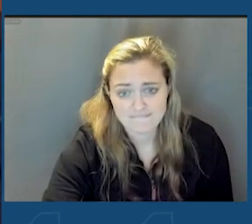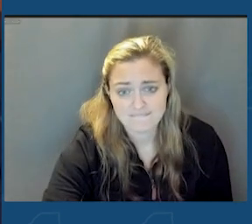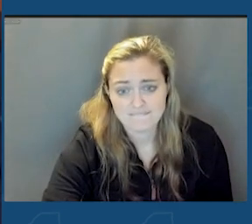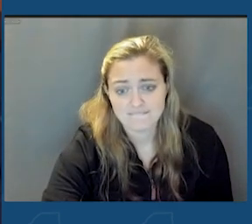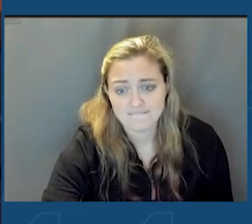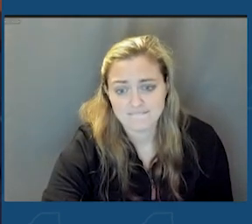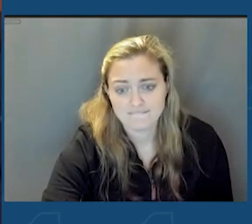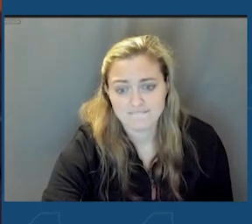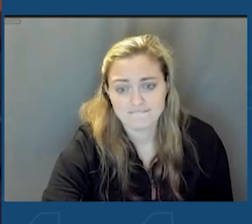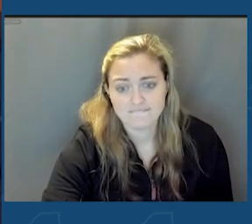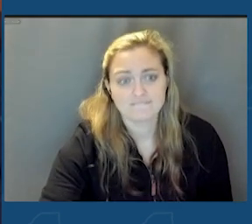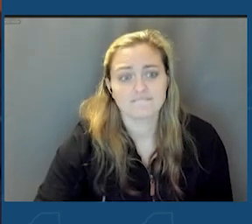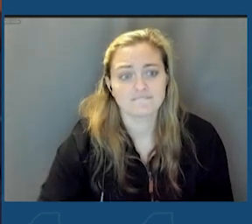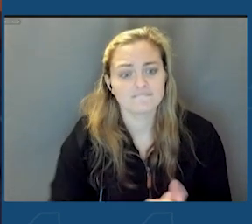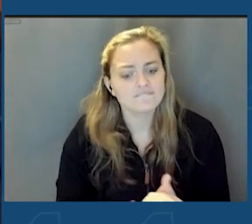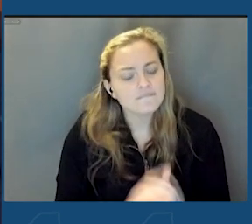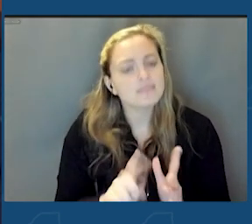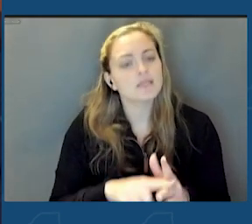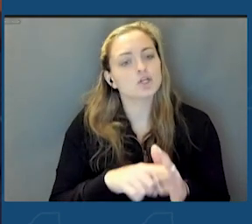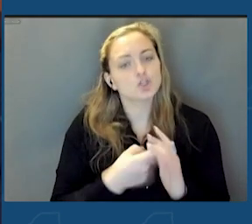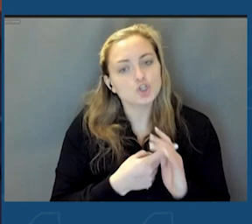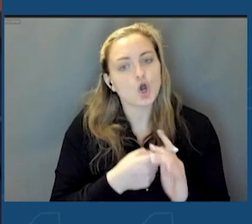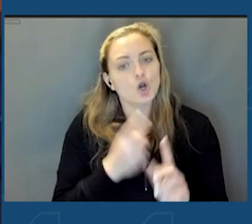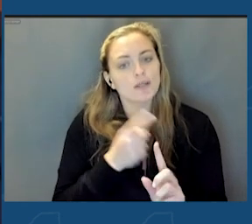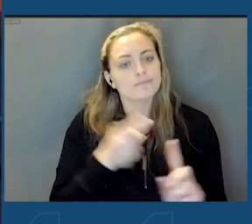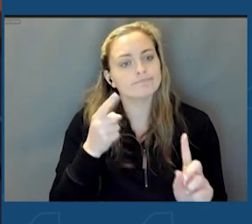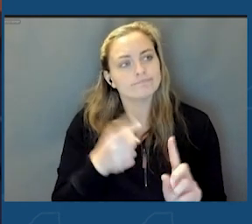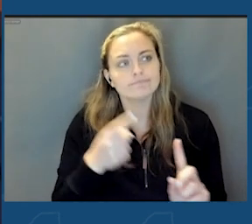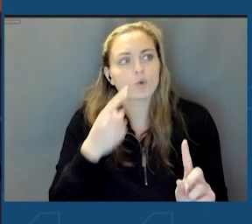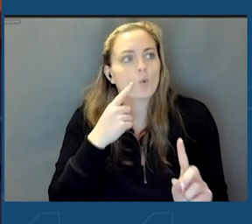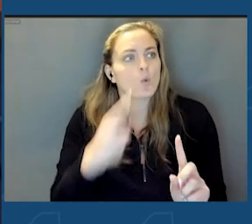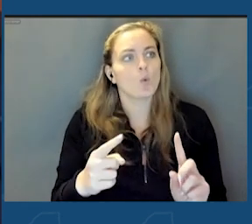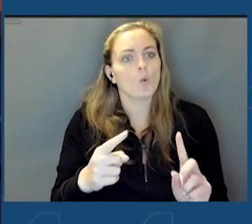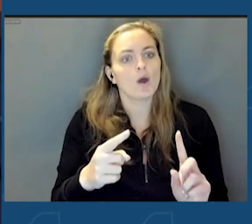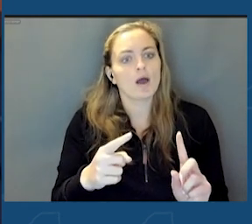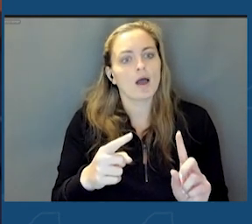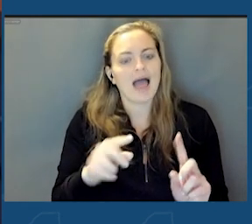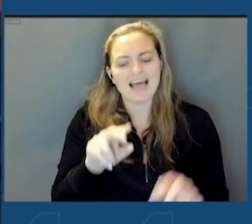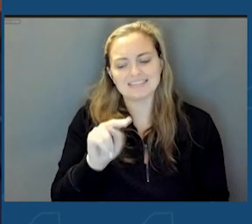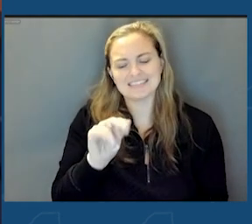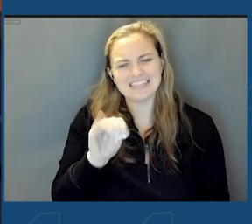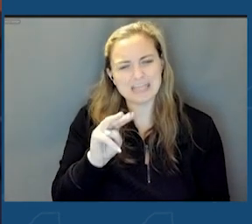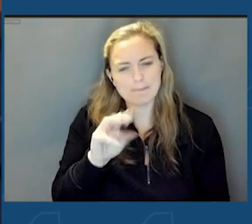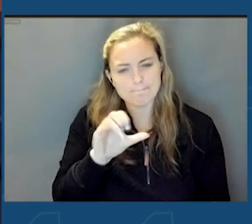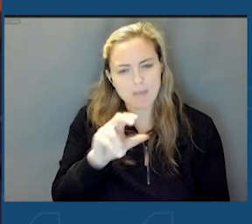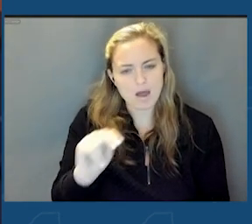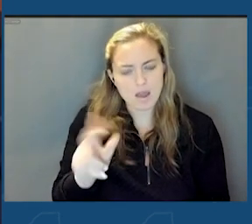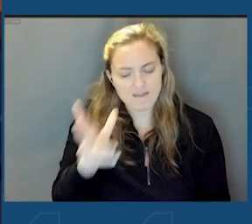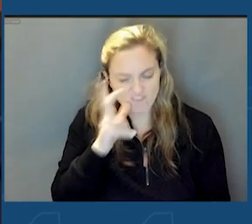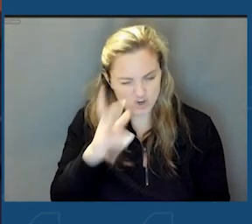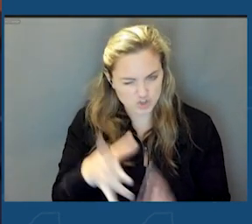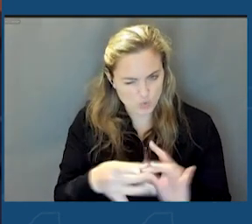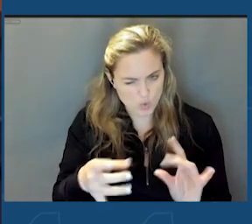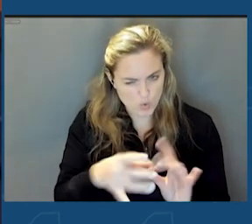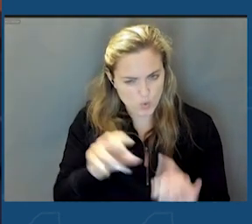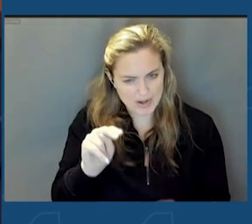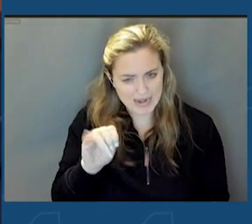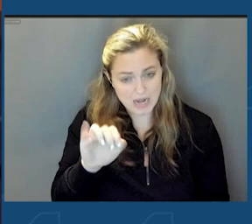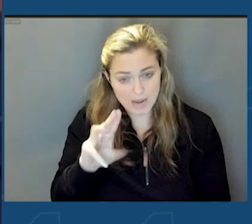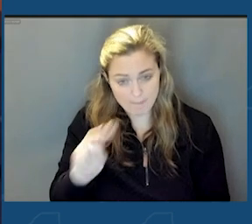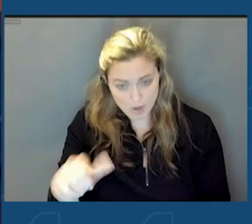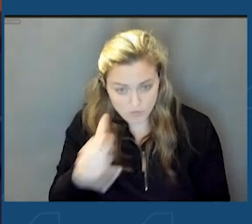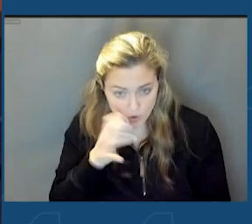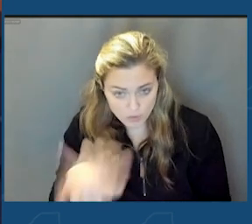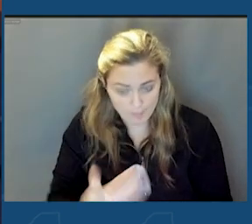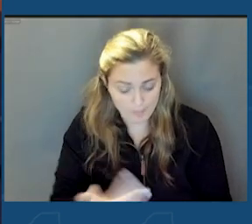They all started this mission as a merchant association, and they were known as NEMA, and I'm sure you've heard Jim call it as NEMA. And in fact,